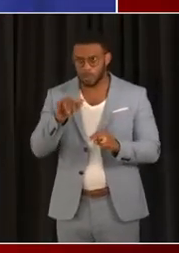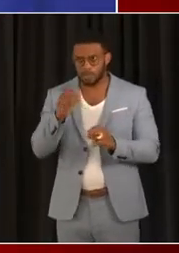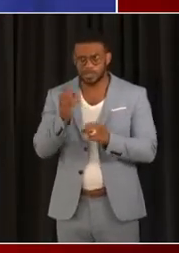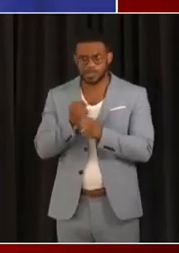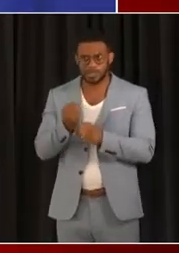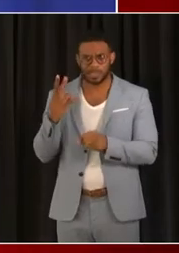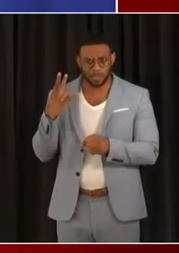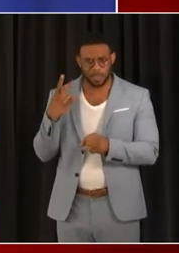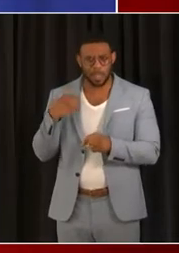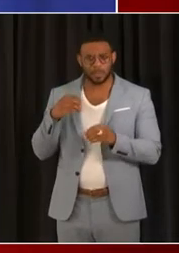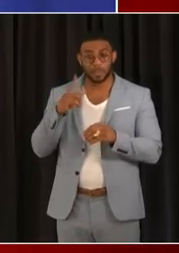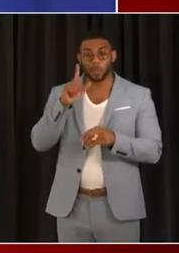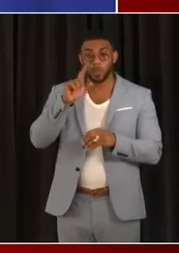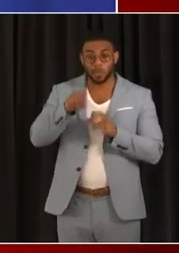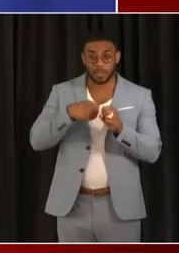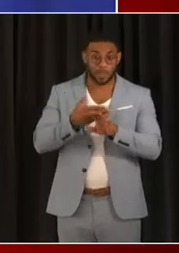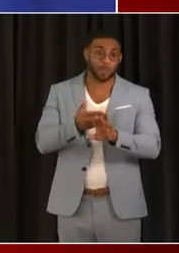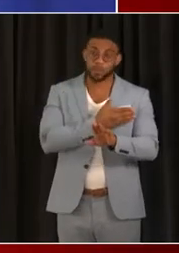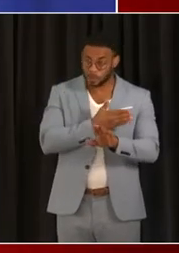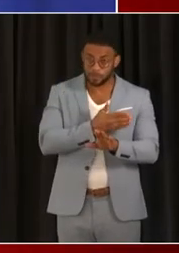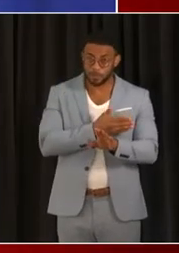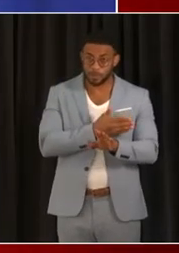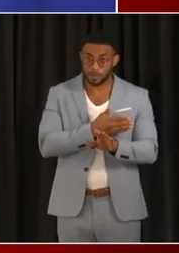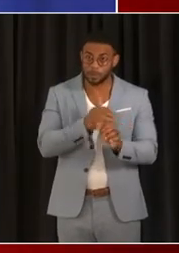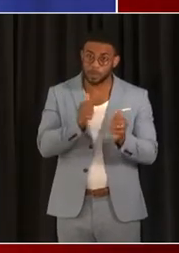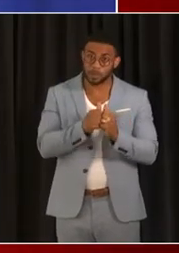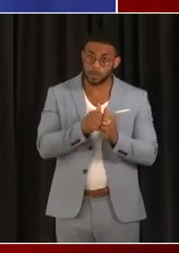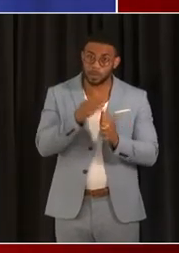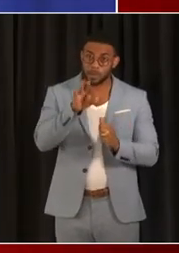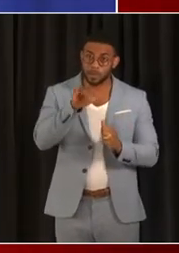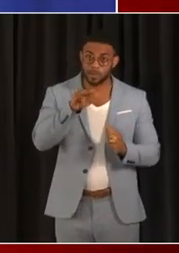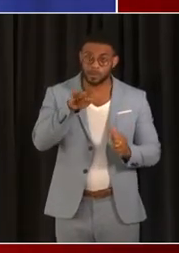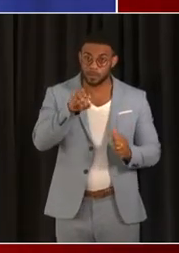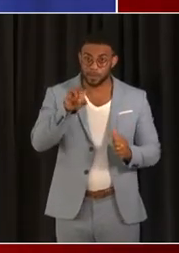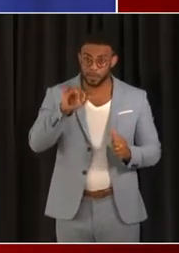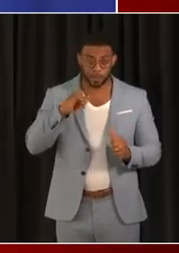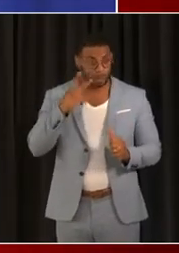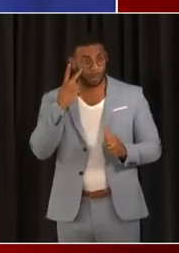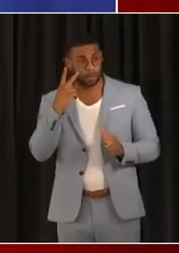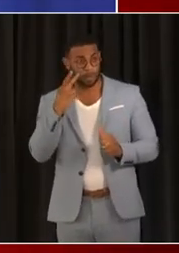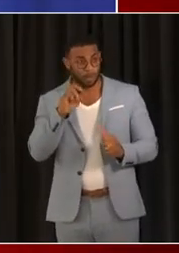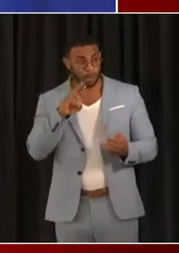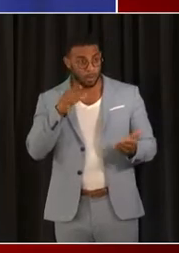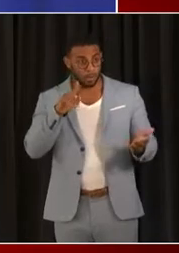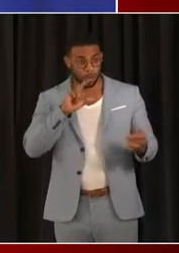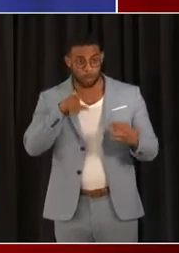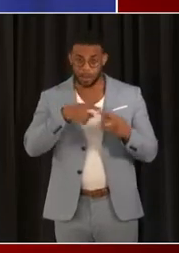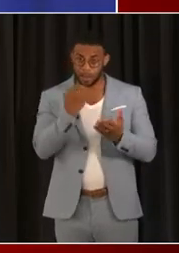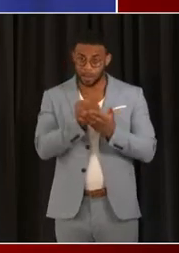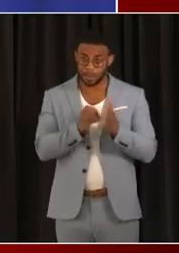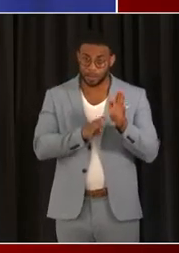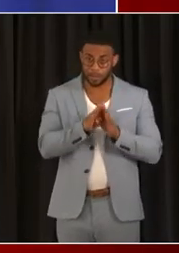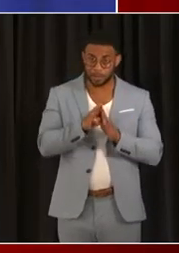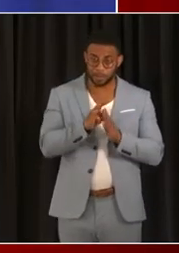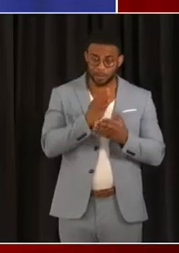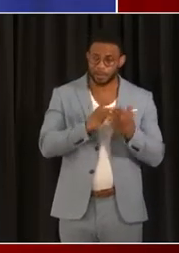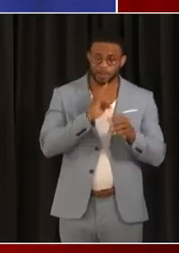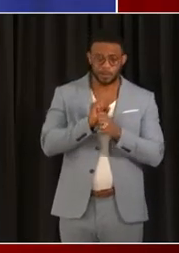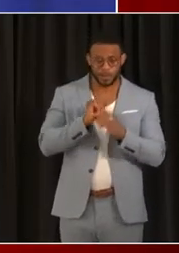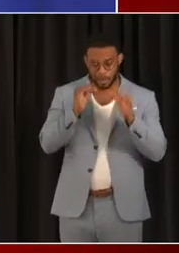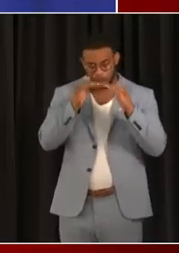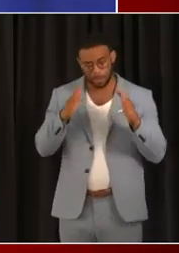7 years ago, I spent 21 years previously with Fannie Mae. So when I saw Mr. White talk about the economic development